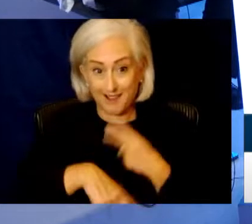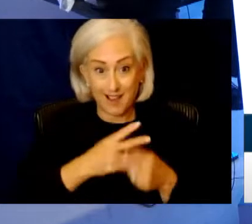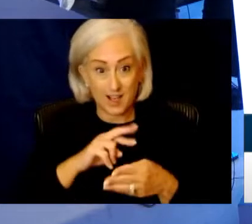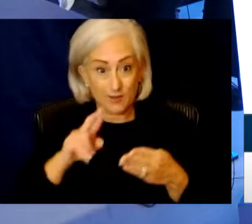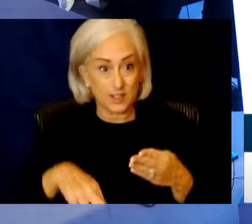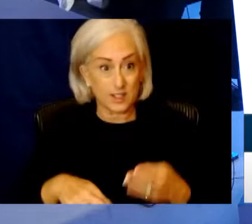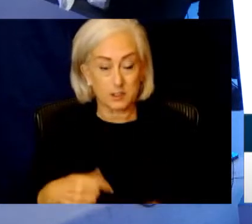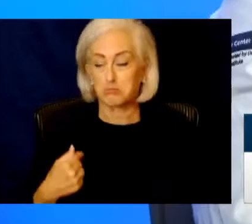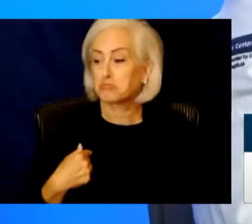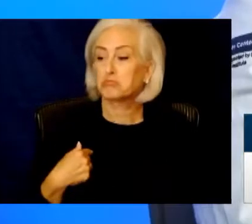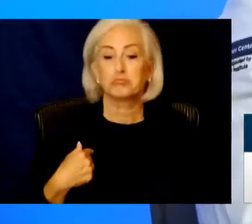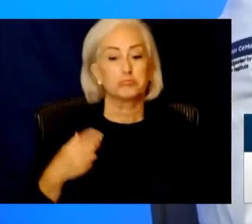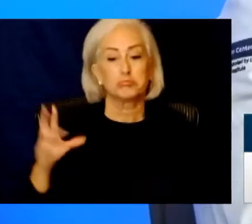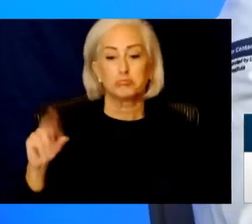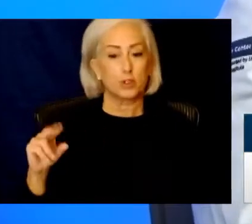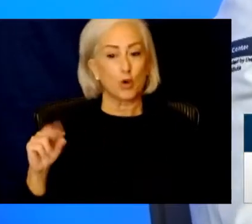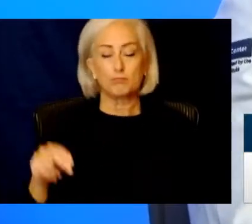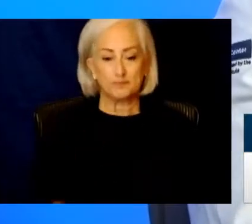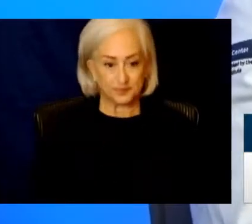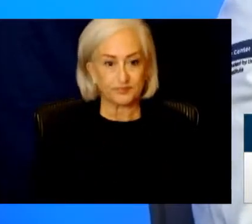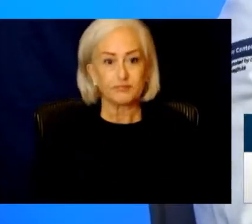very